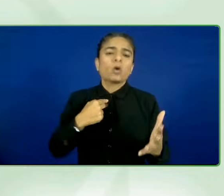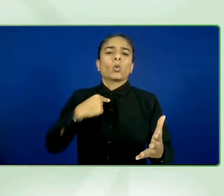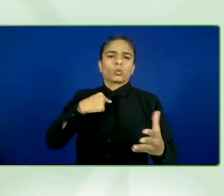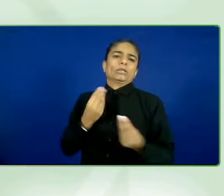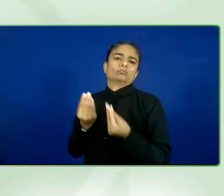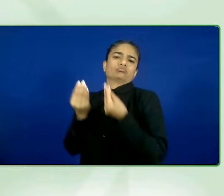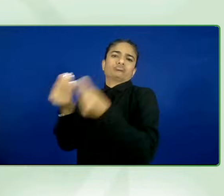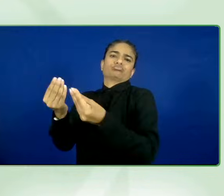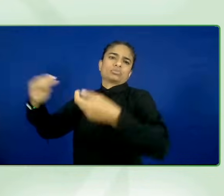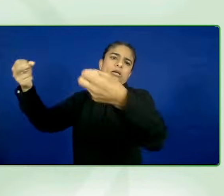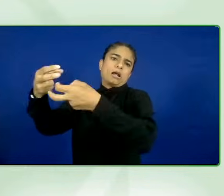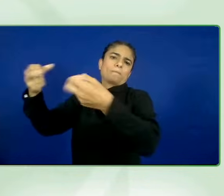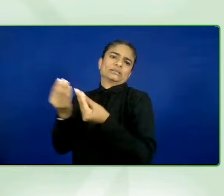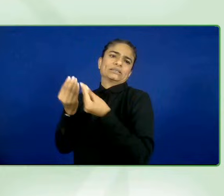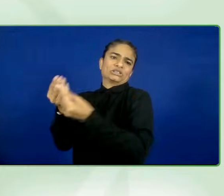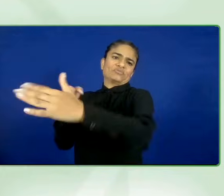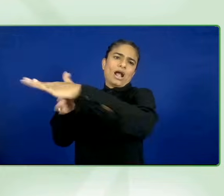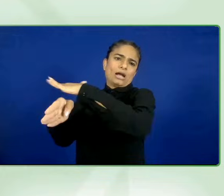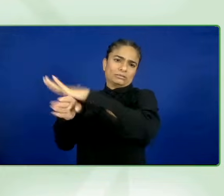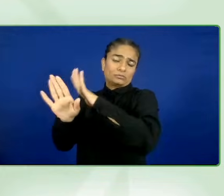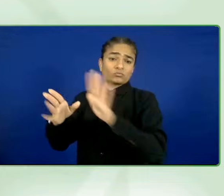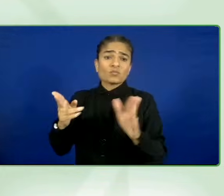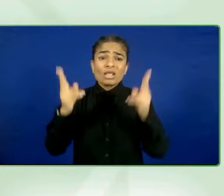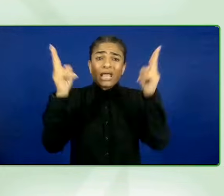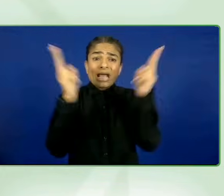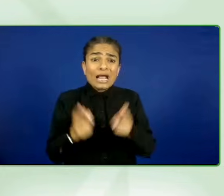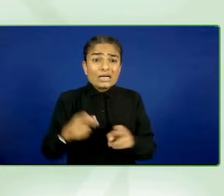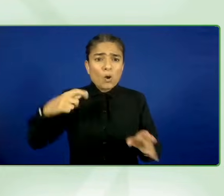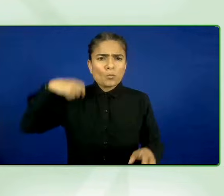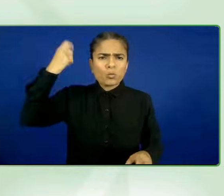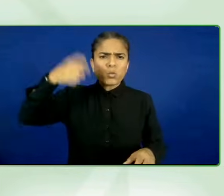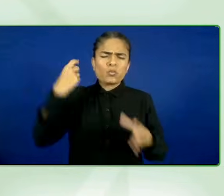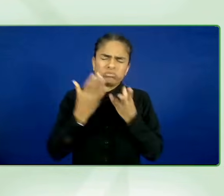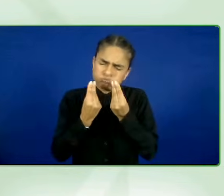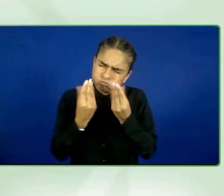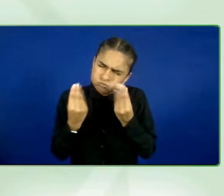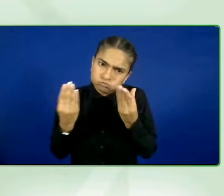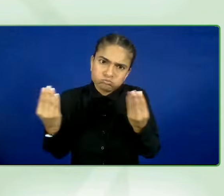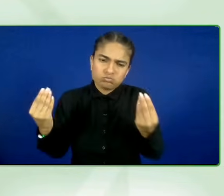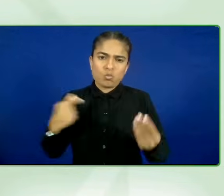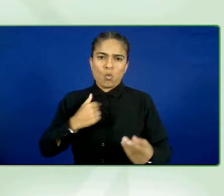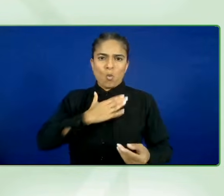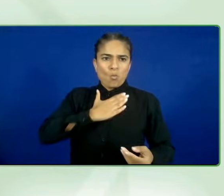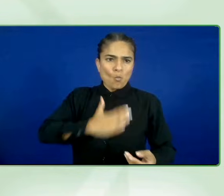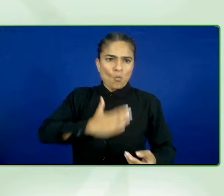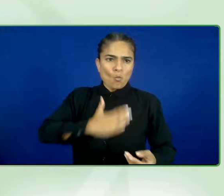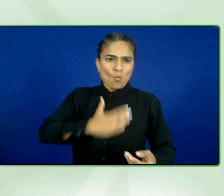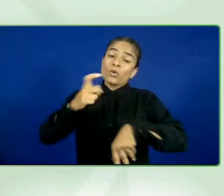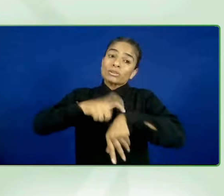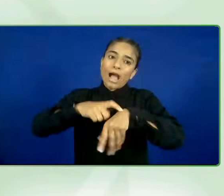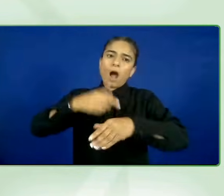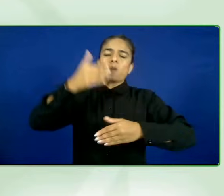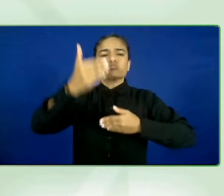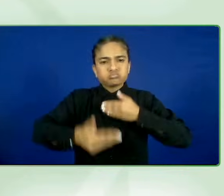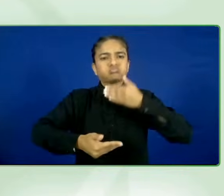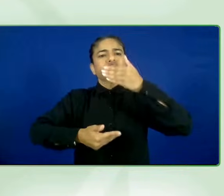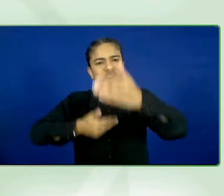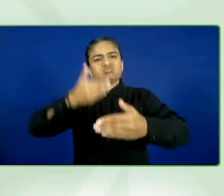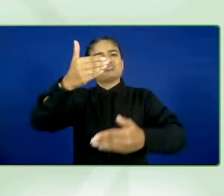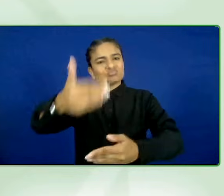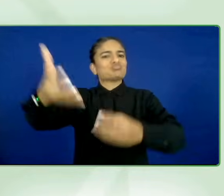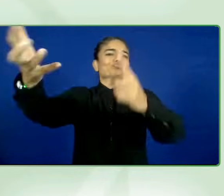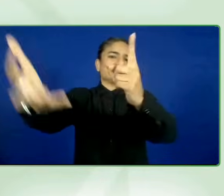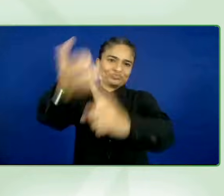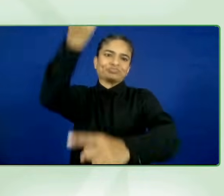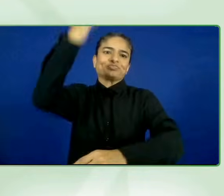Indian cinema has a lot of content. So it's going to be a long, long journey ahead. And anyone that wants to learn